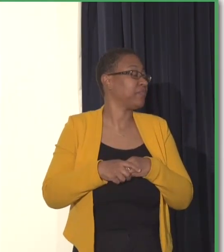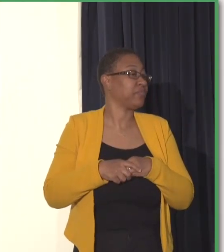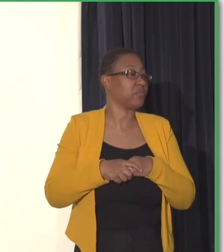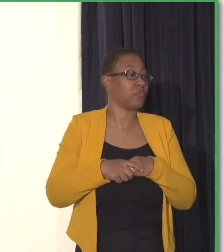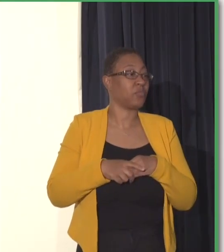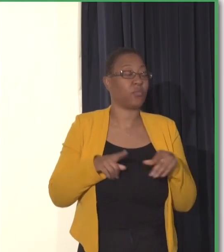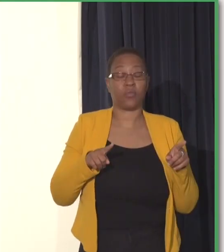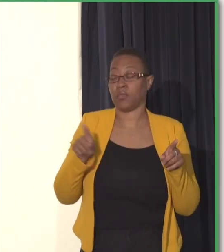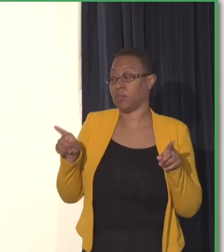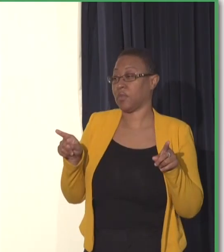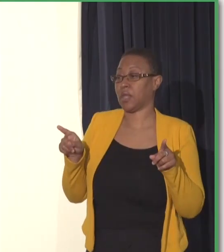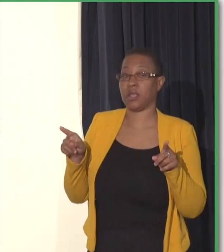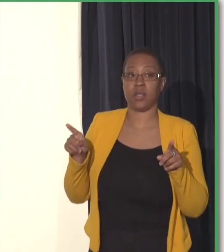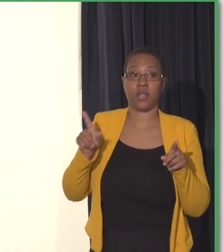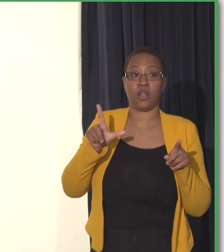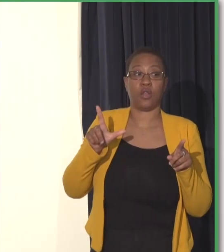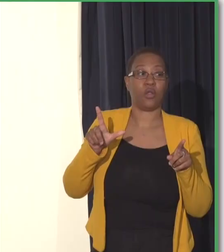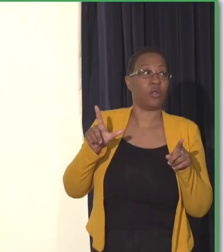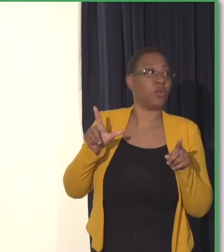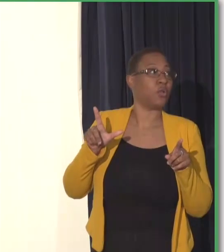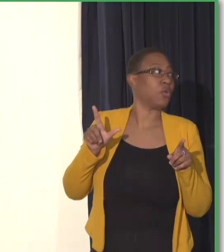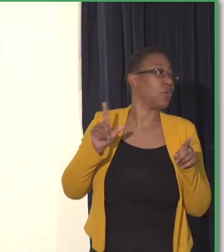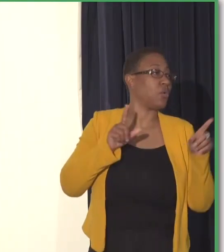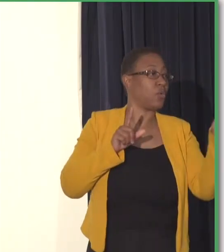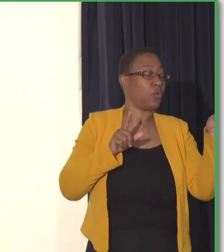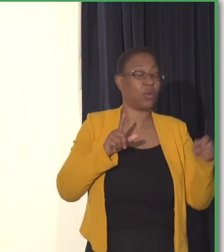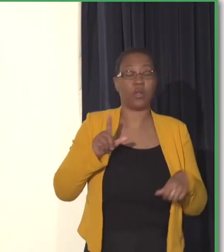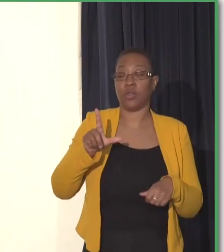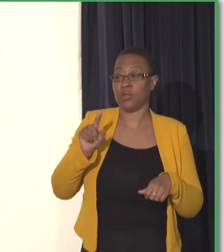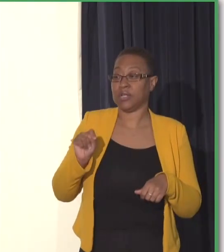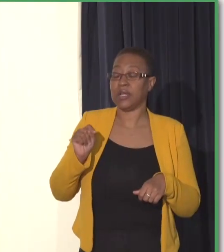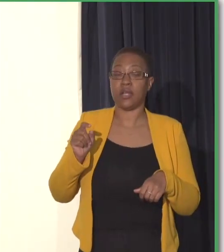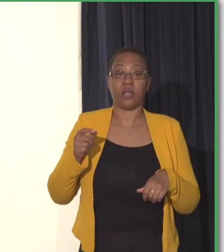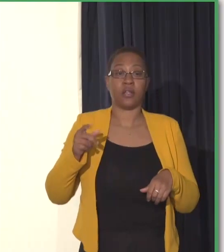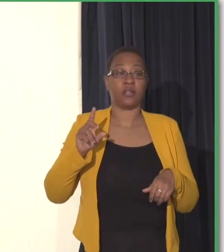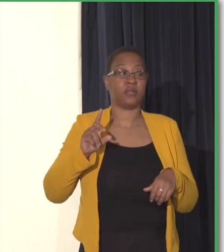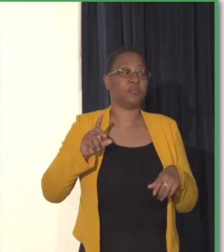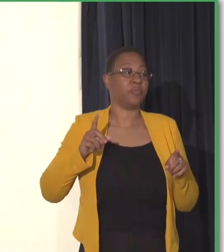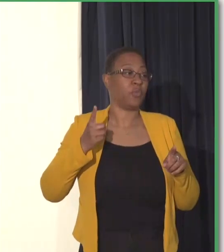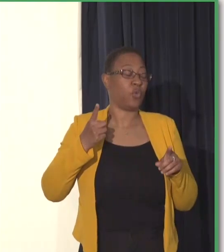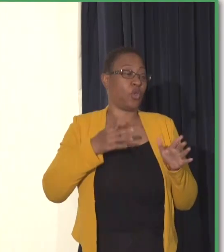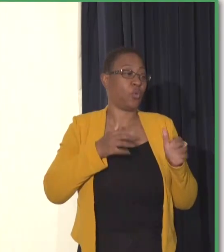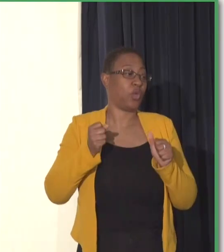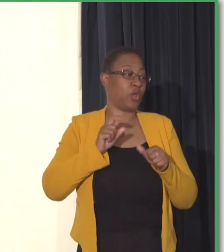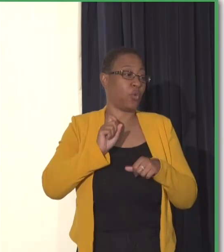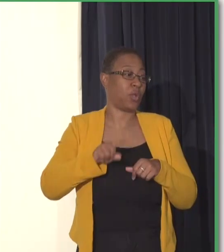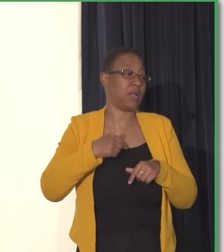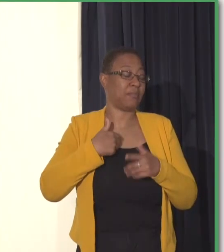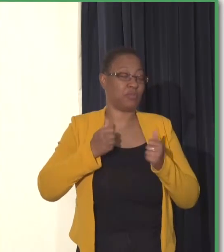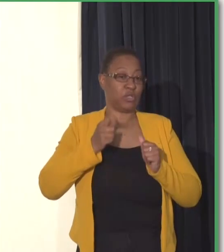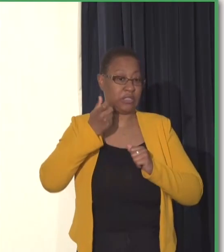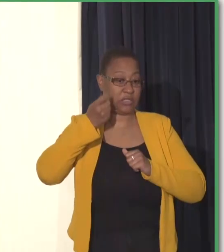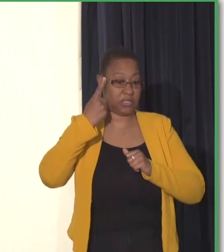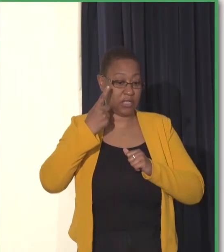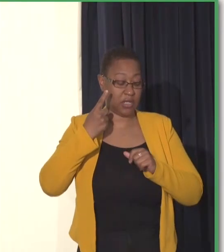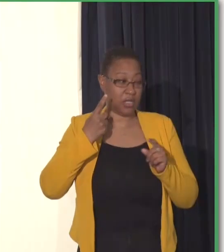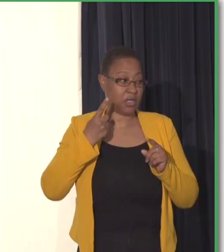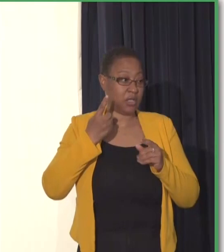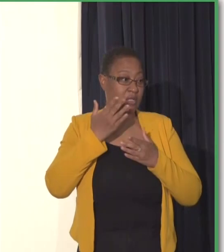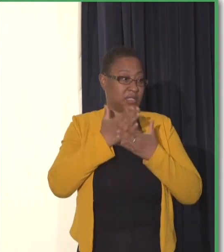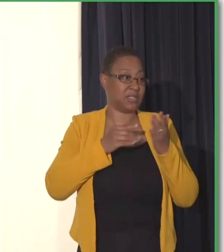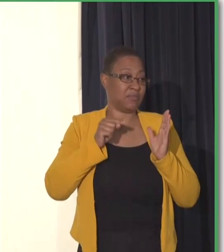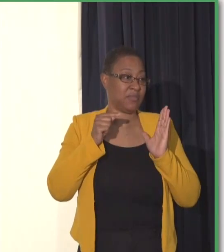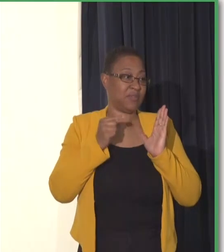Yep. Yes, excuse me, Lieutenant. Yep. Oh, I'm sorry, just one quick question. I'm trying to understand some of